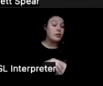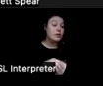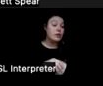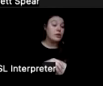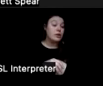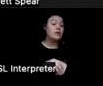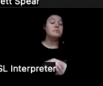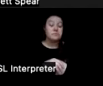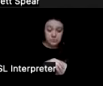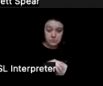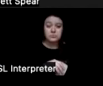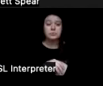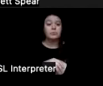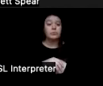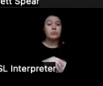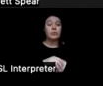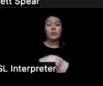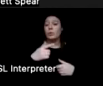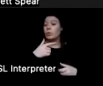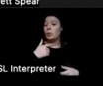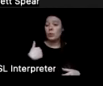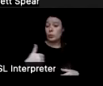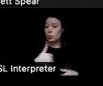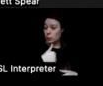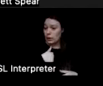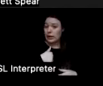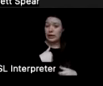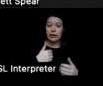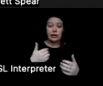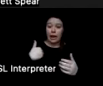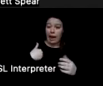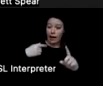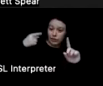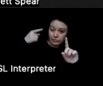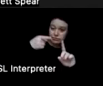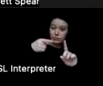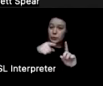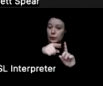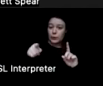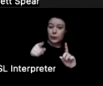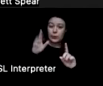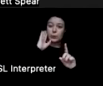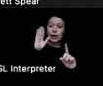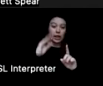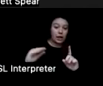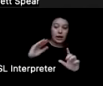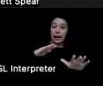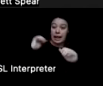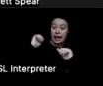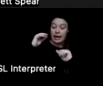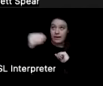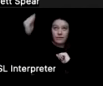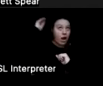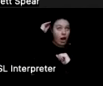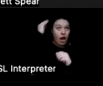so what do we hope you'll walk away with from today's session? Well, we're kind of combining the topics into